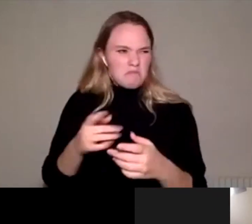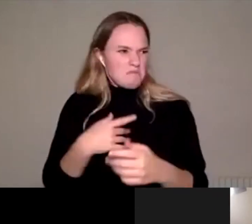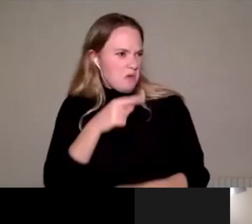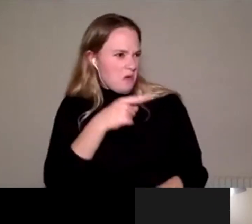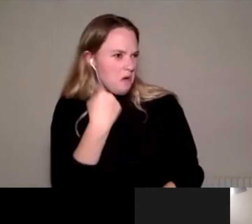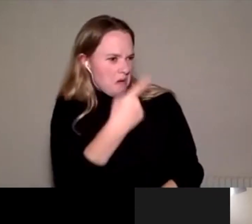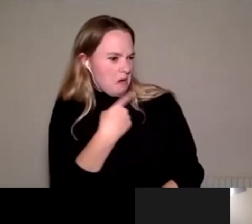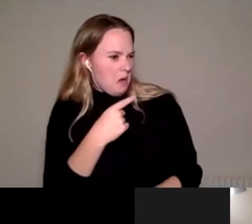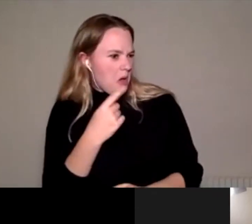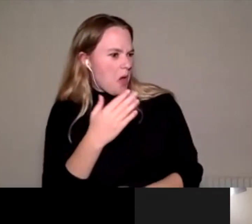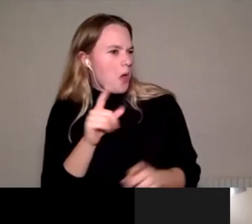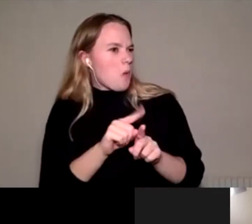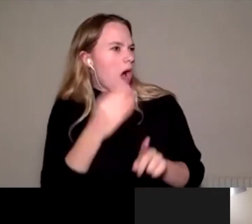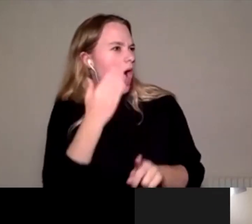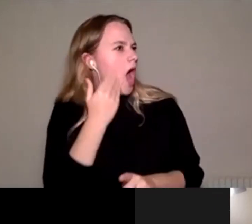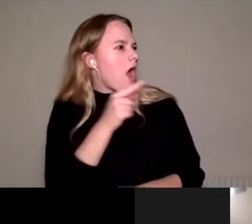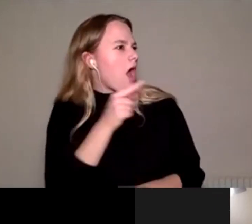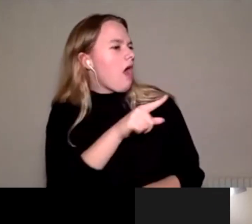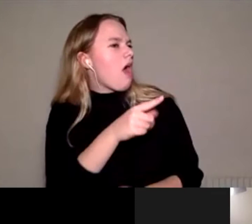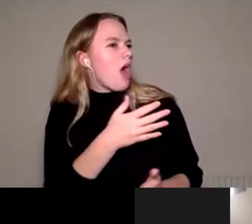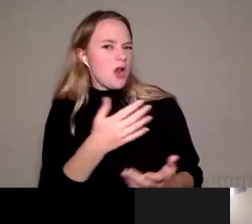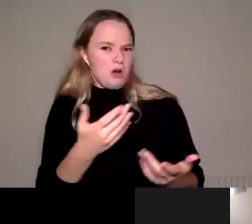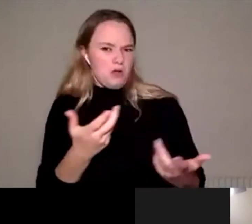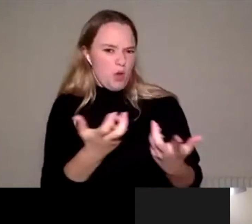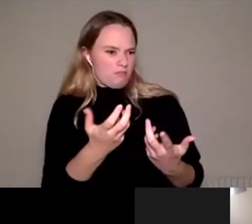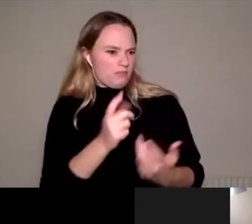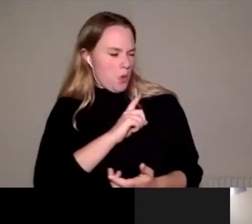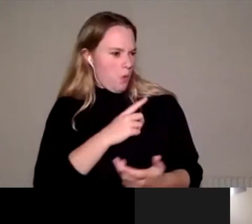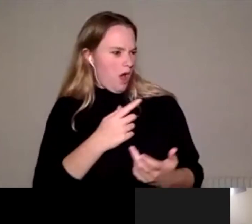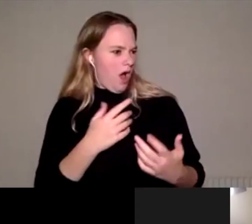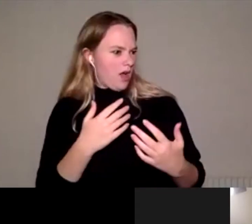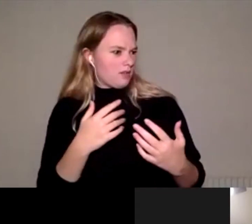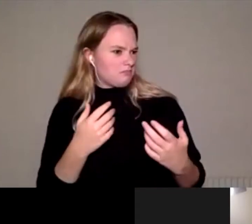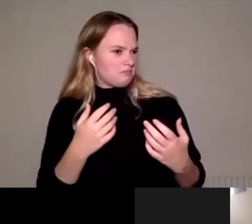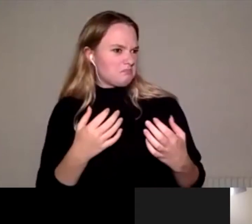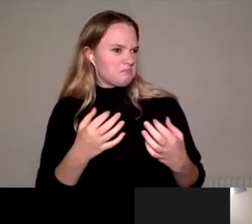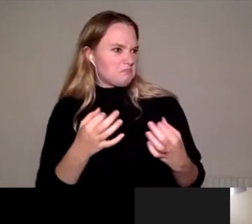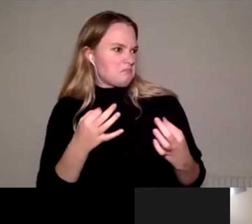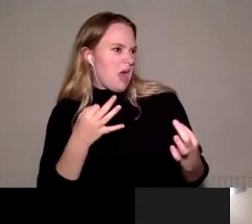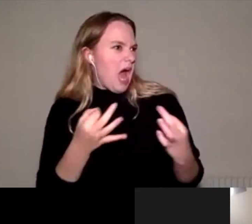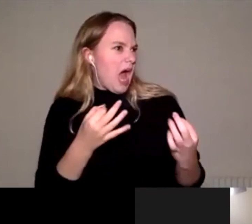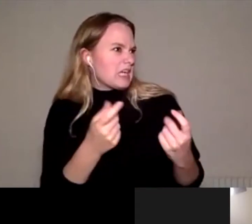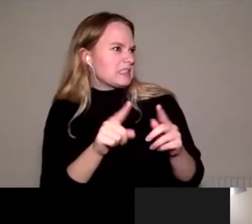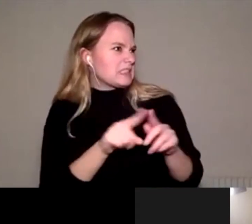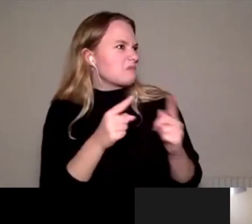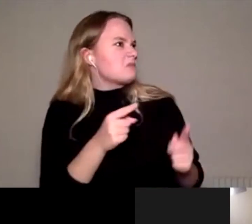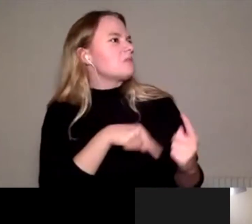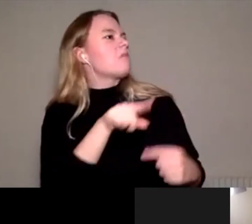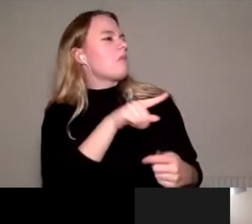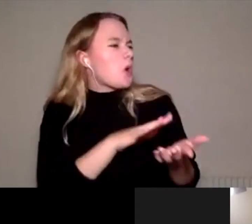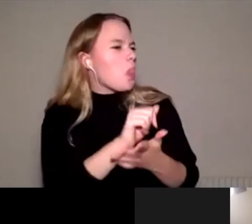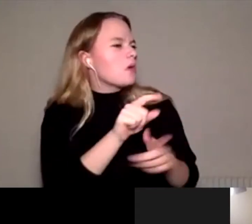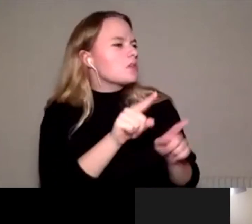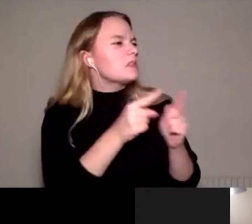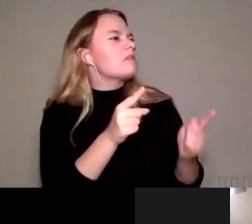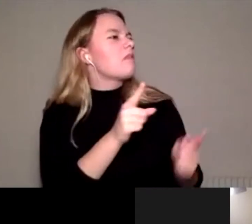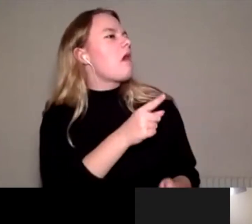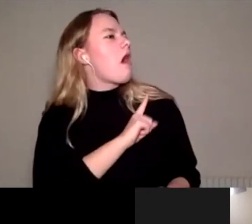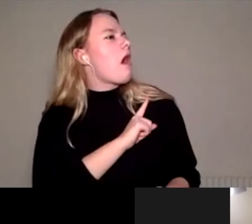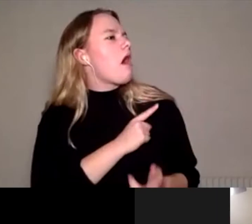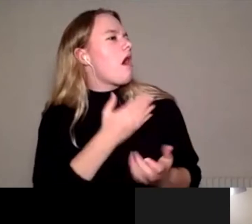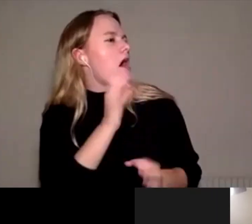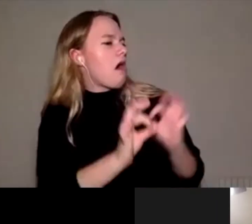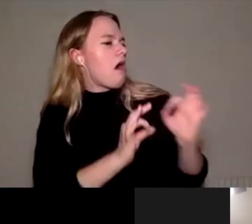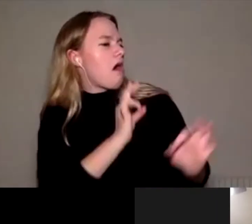did, why I acted the way that I did, why I had a different culture to them. So I was made to feel